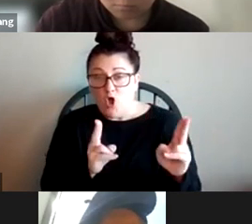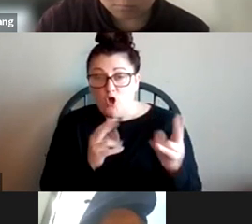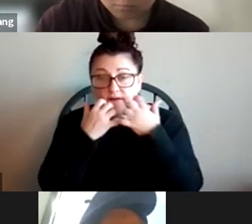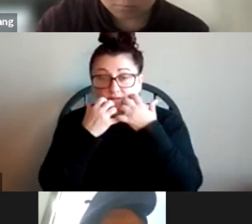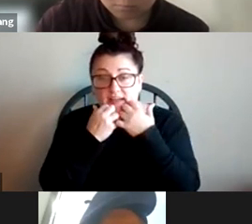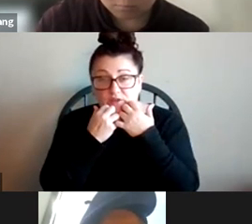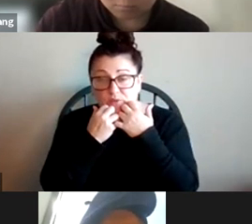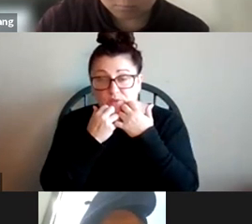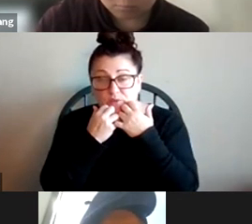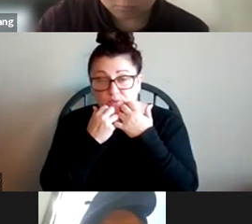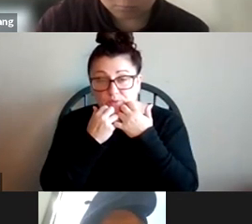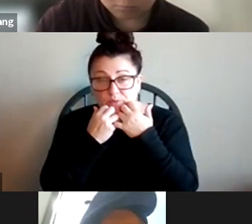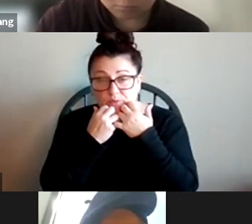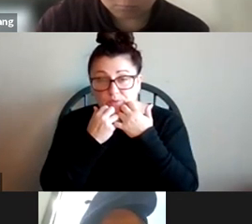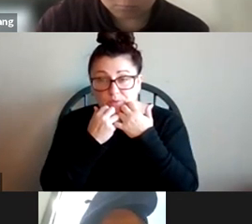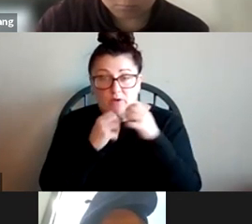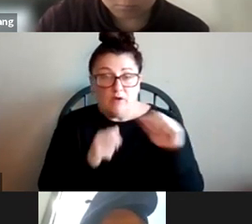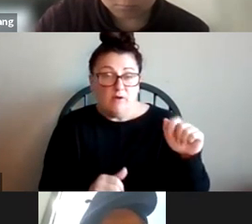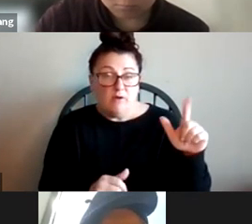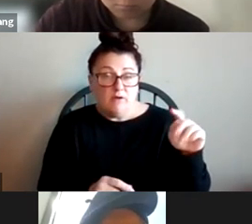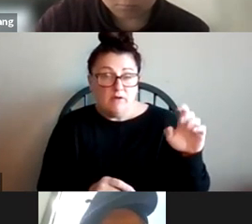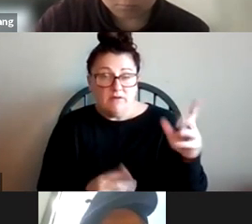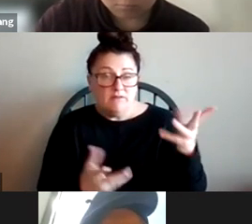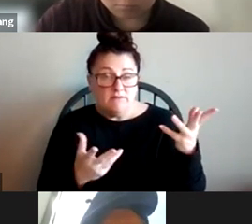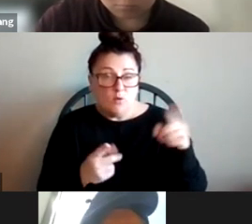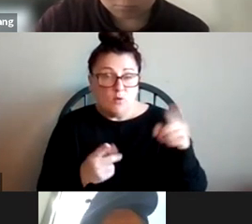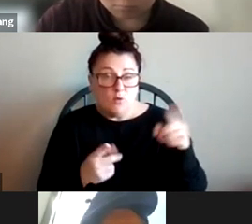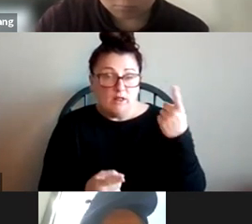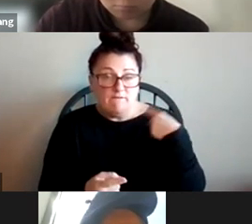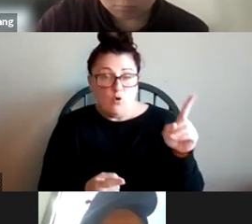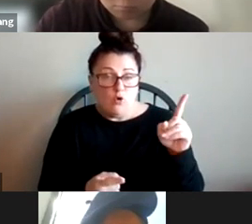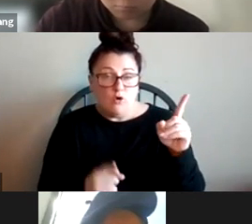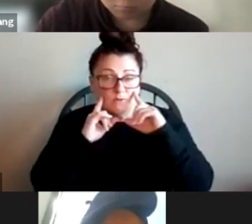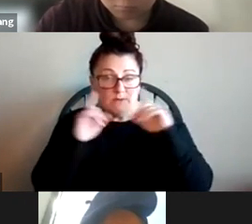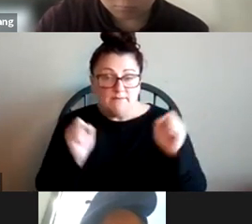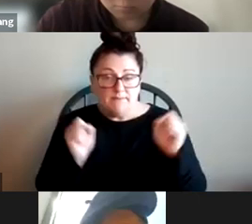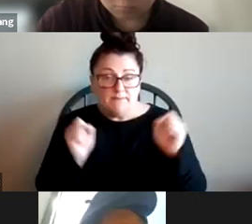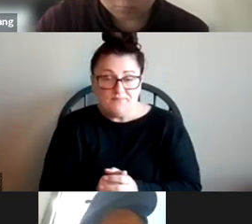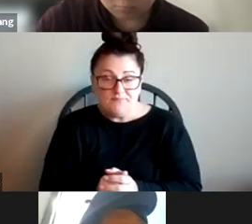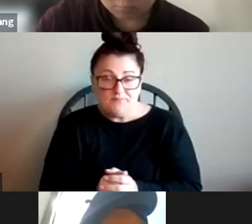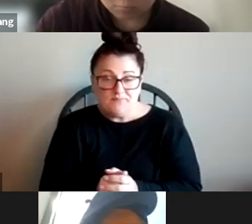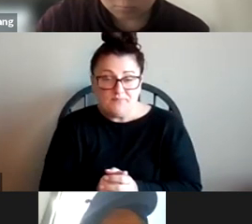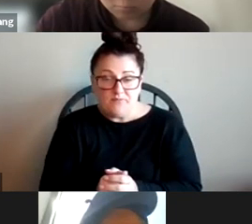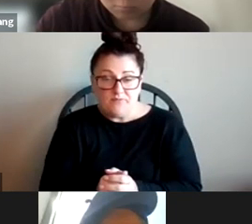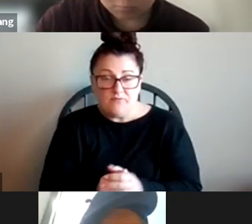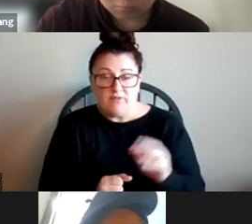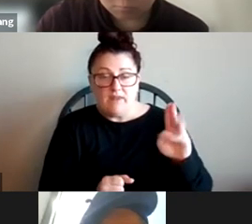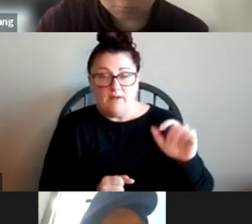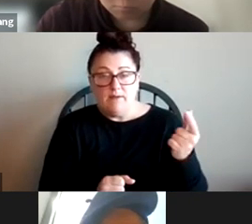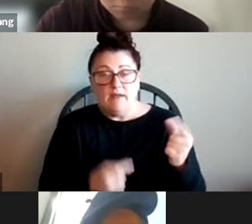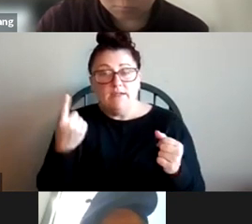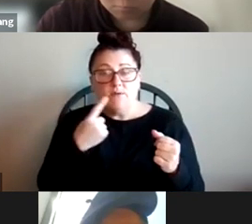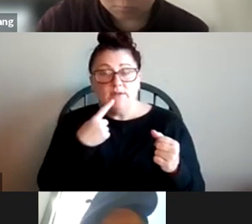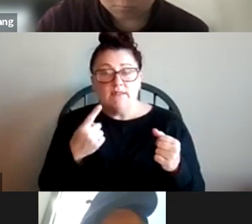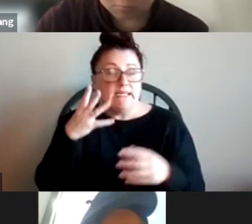value Alt-Ed? What would we be looking for in the superintendent? As Ms. Manning said, someone that actually